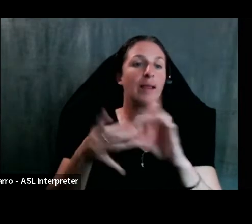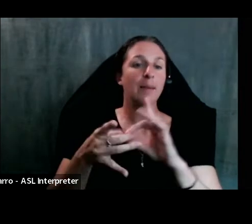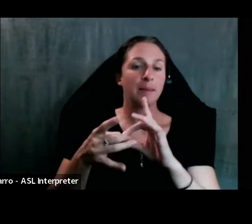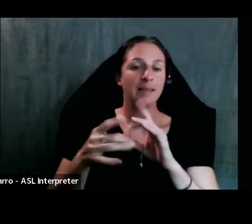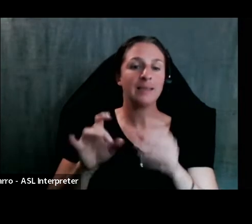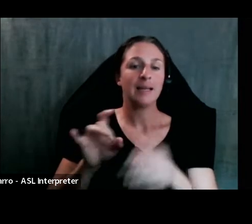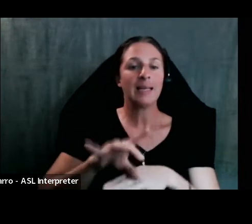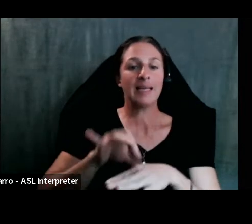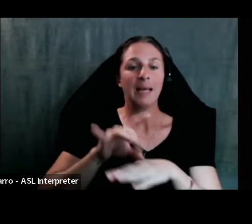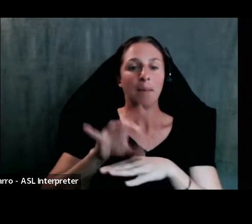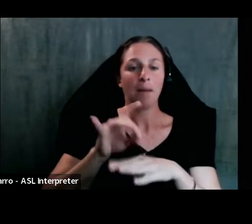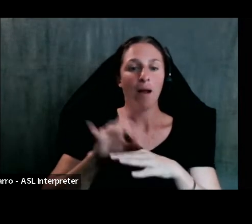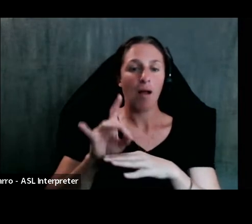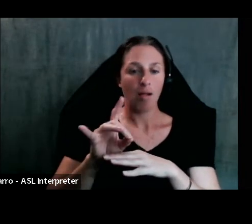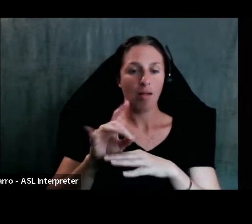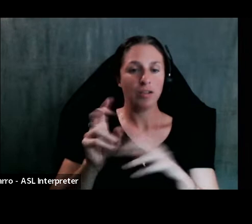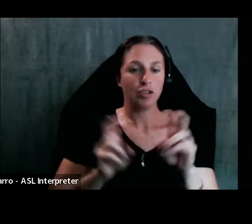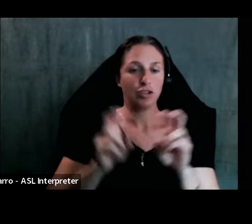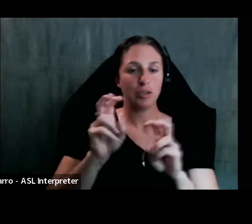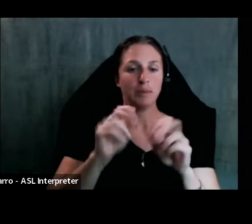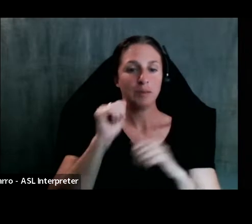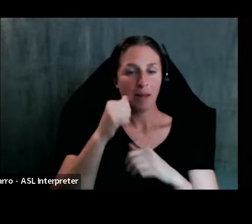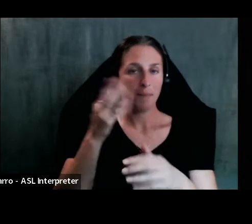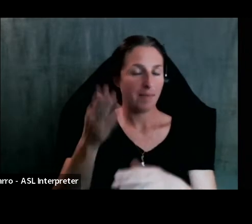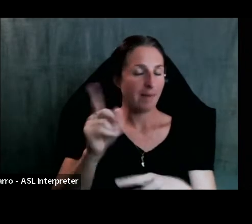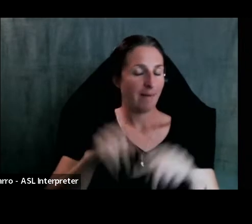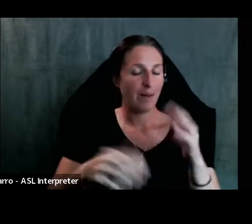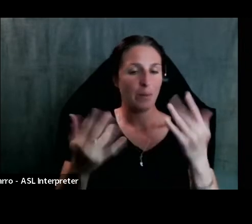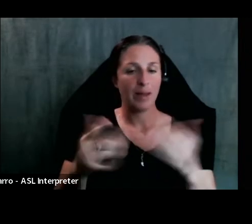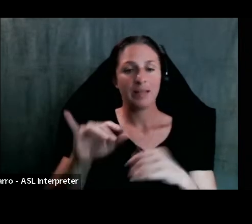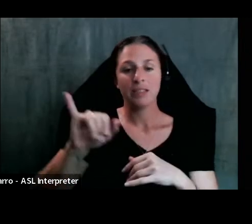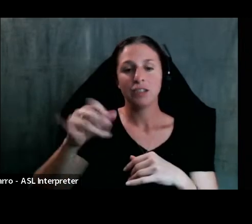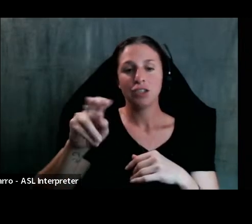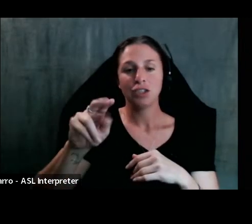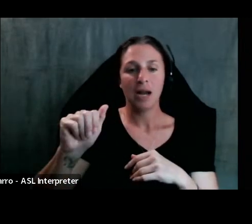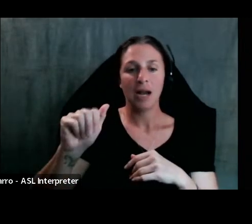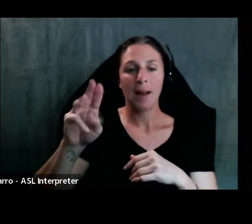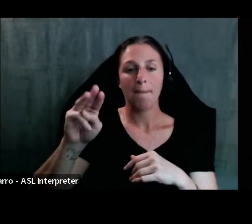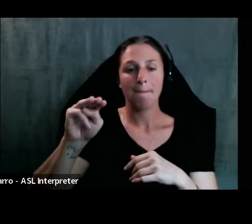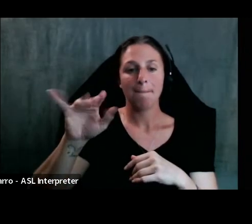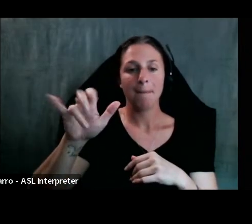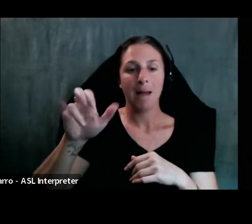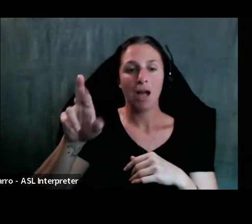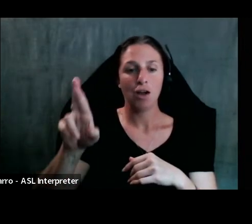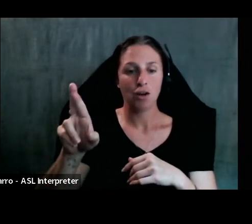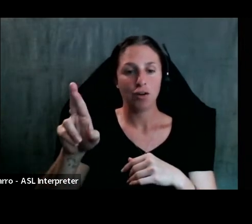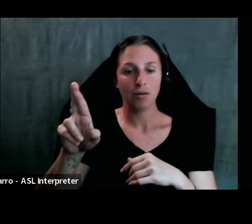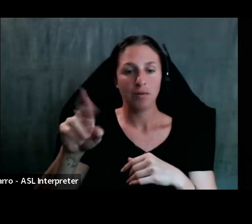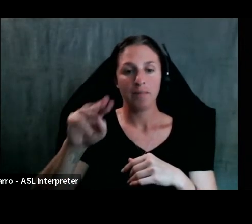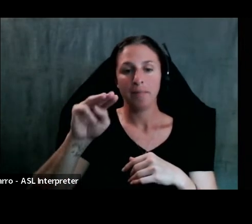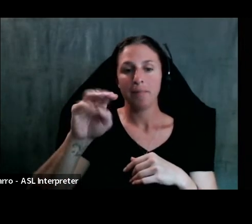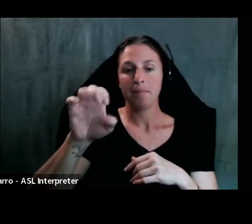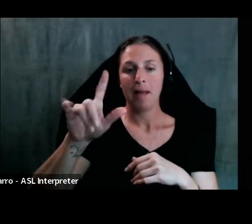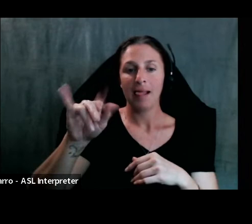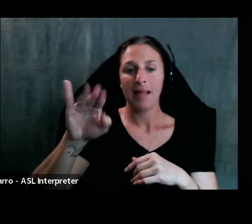there. I can't wait. All right, Jenna Meyer. Okay. Melanie